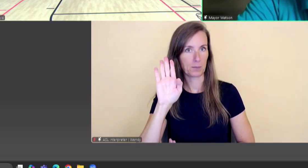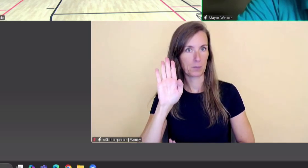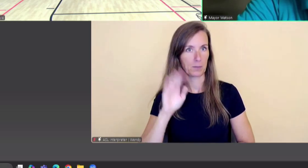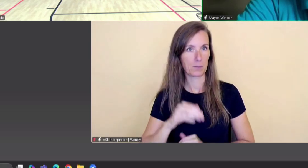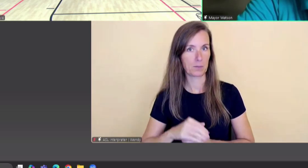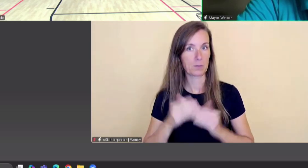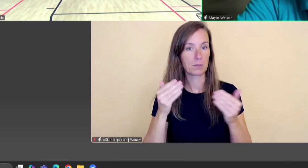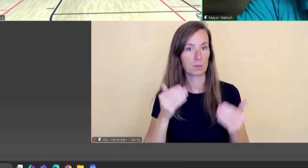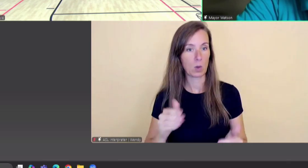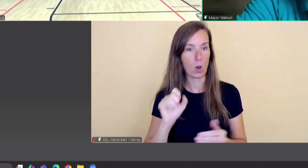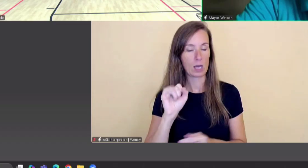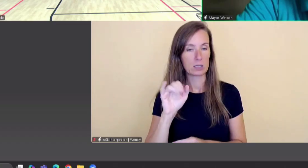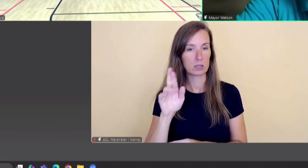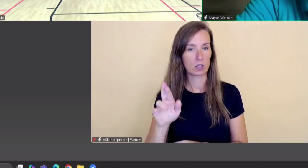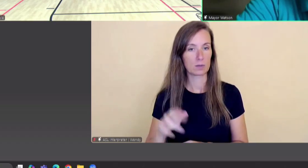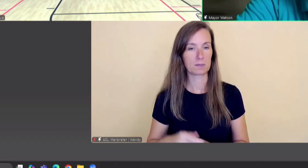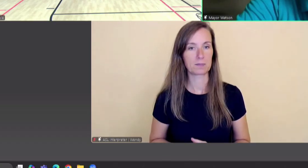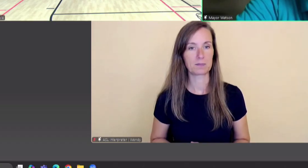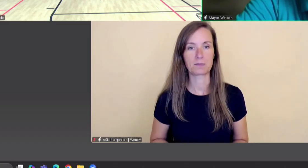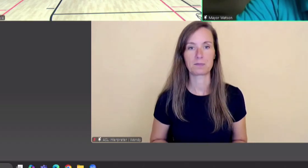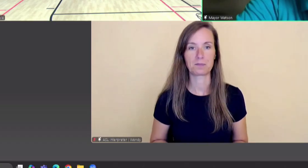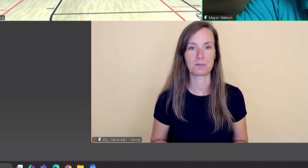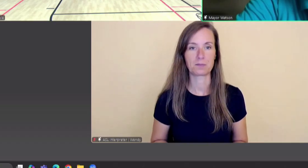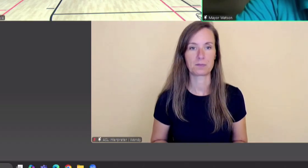Go ahead, sir.